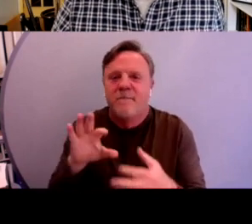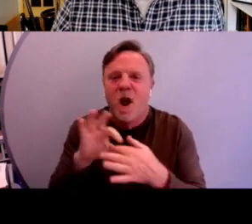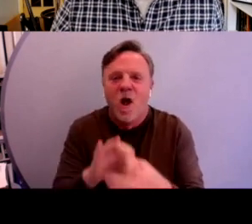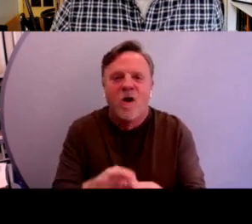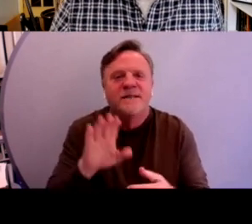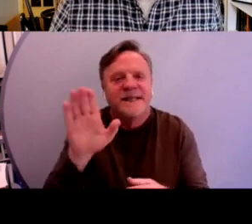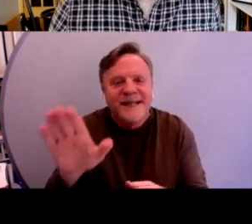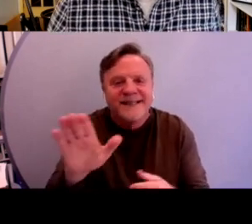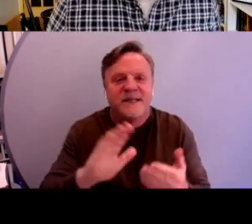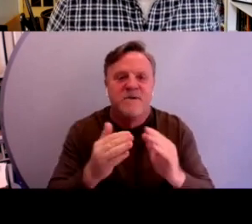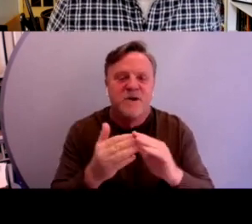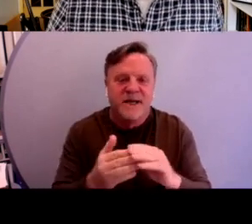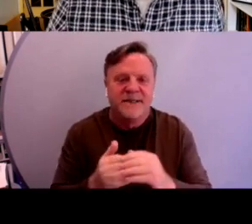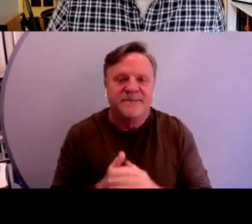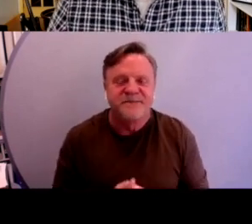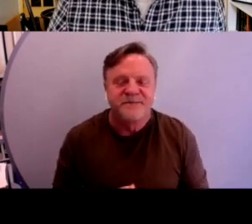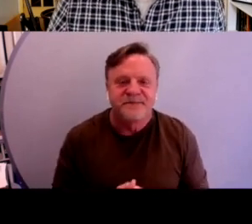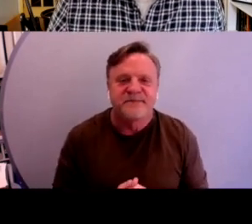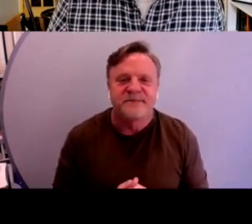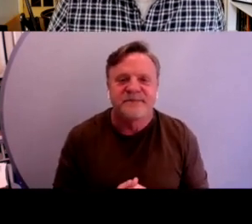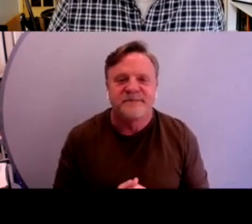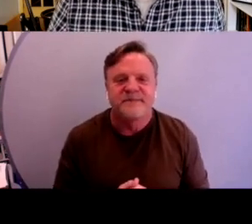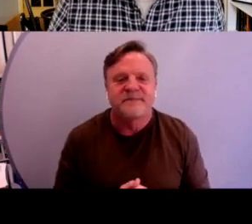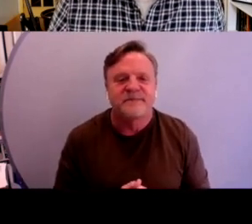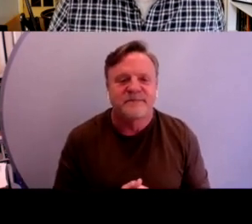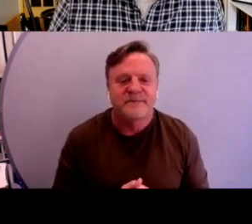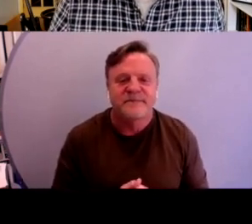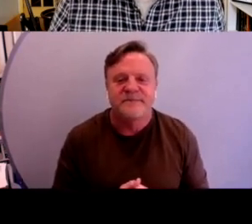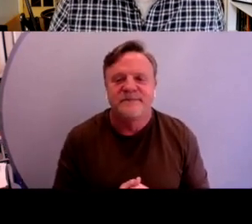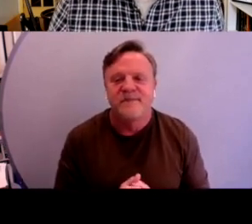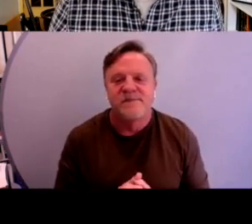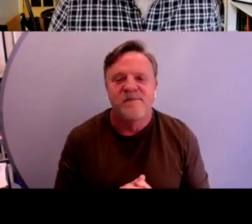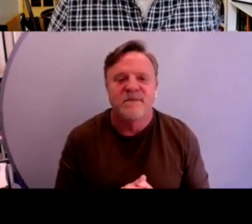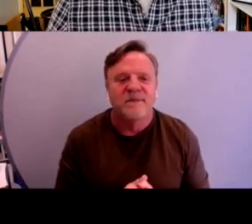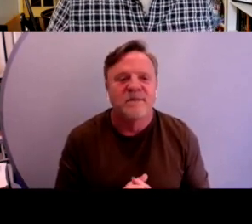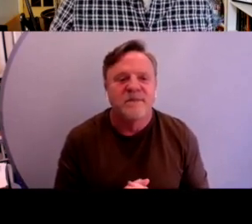he goes back. Next slide, please, Keith.